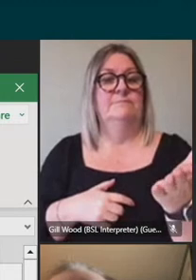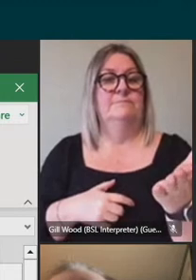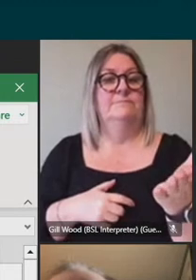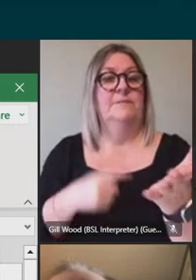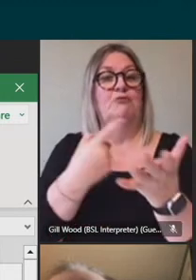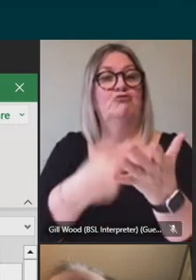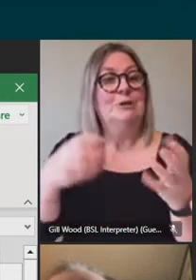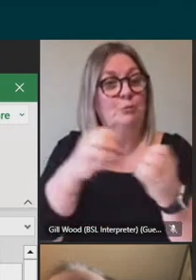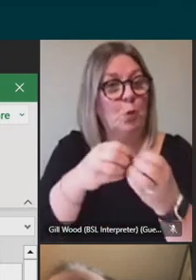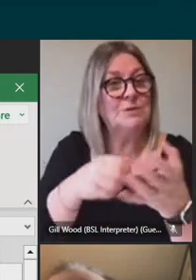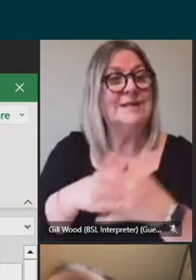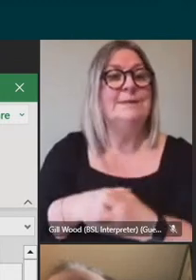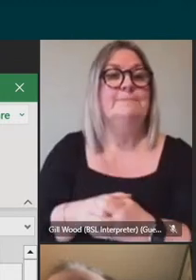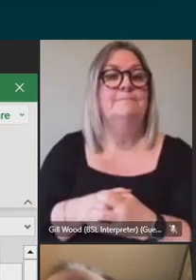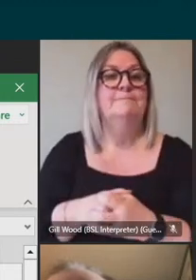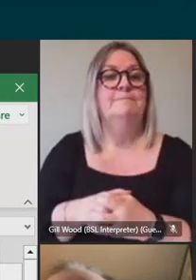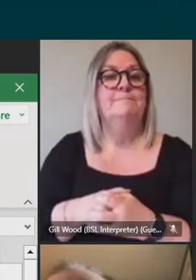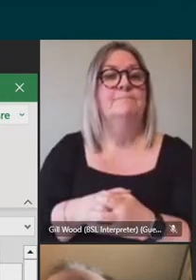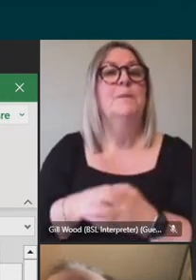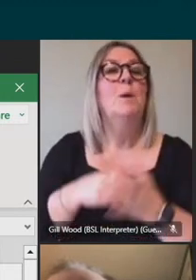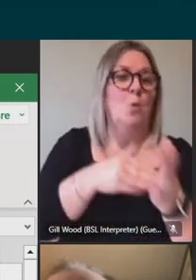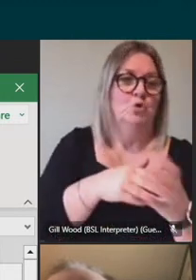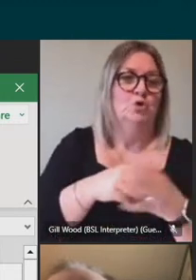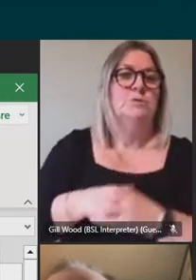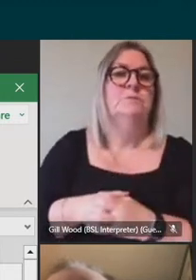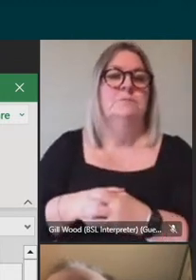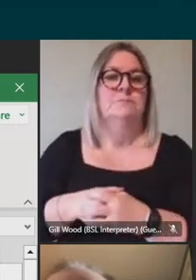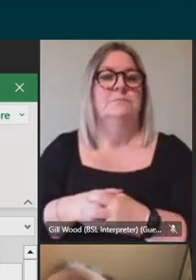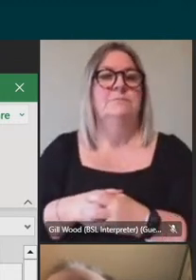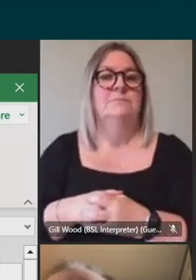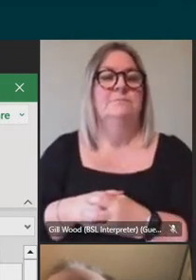Councillor Brodie. Motion.